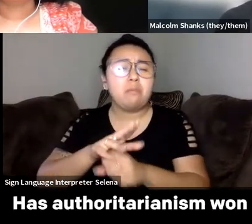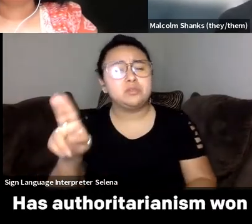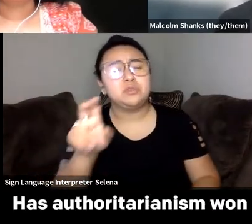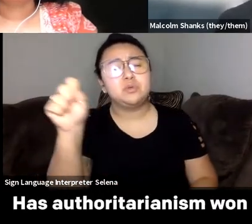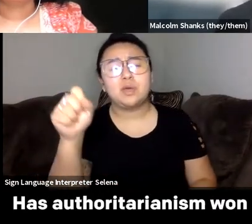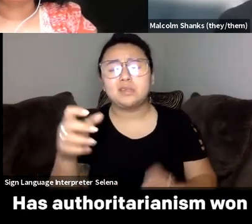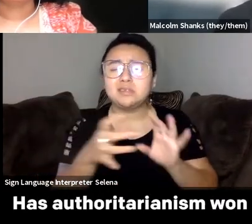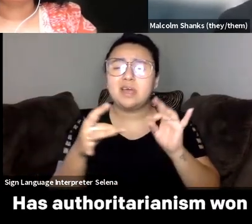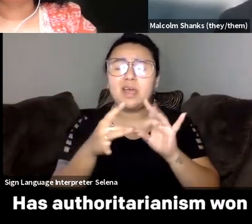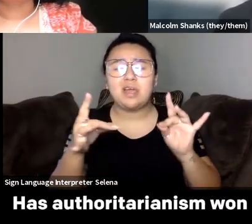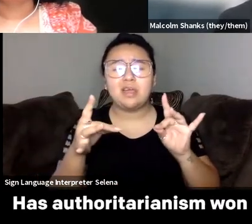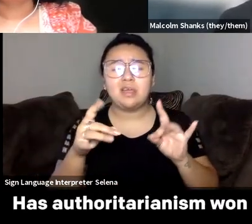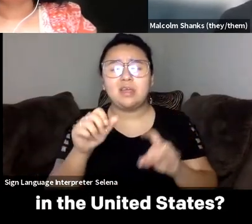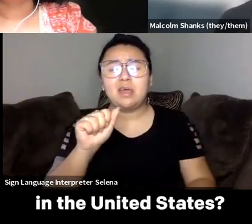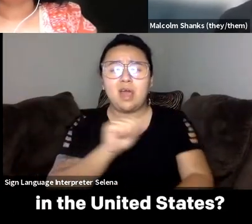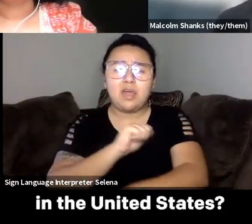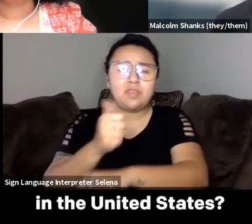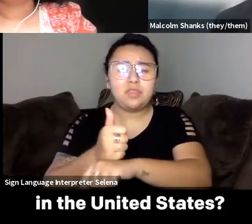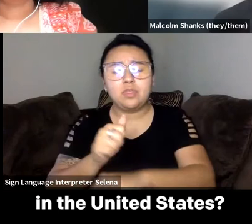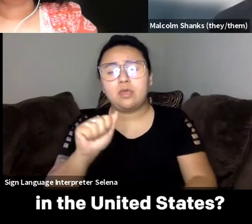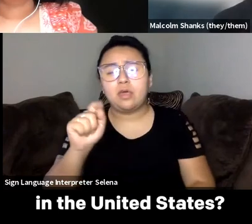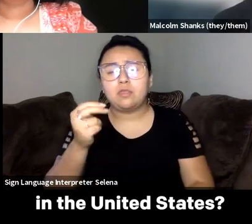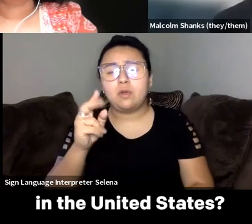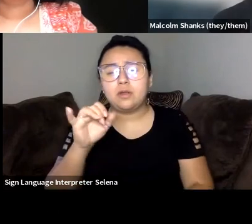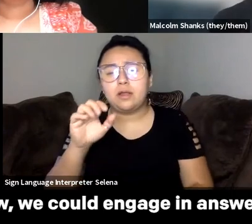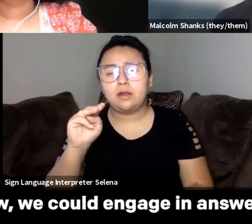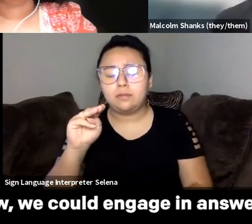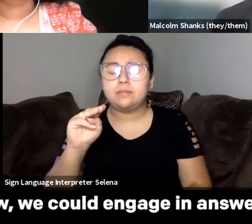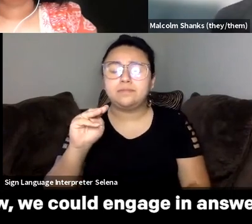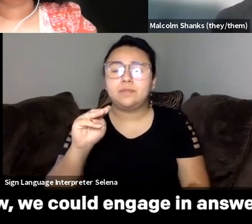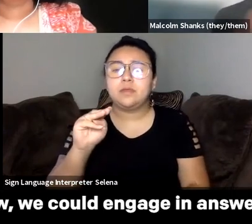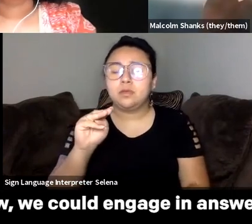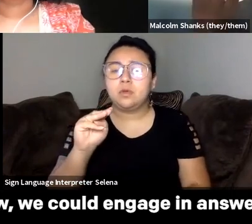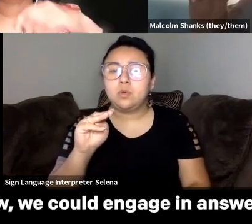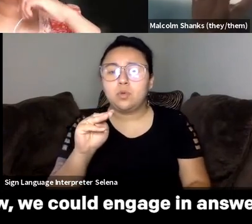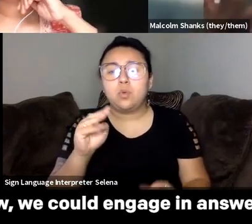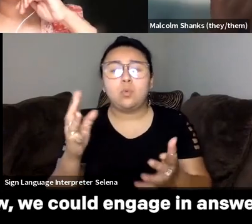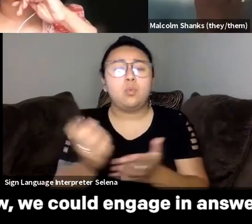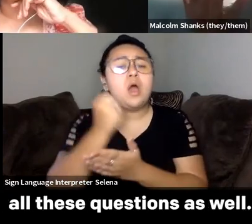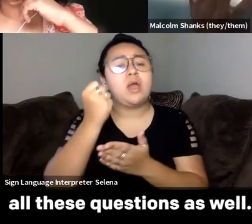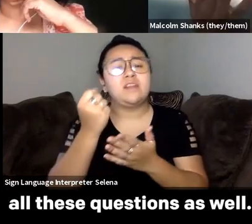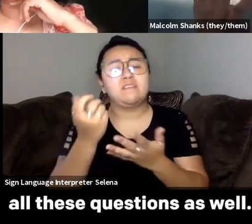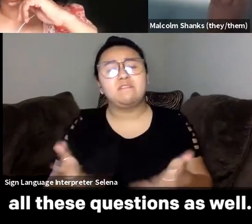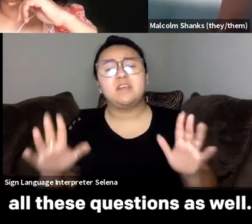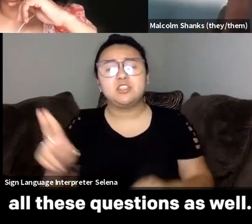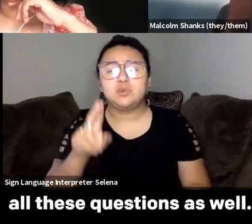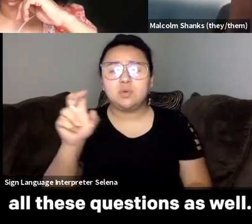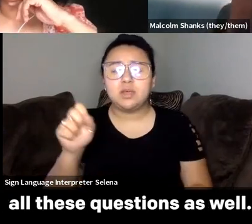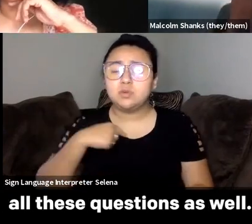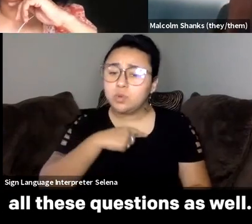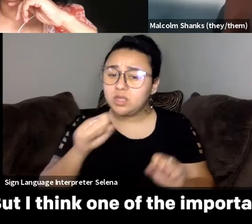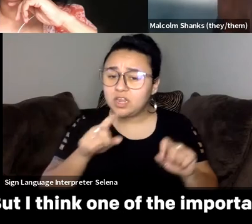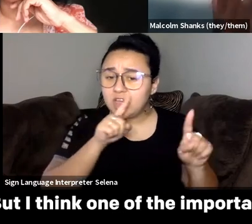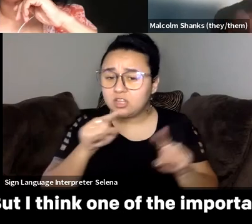Has authoritarianism won in the United States? Now, we could engage in answering all these questions as